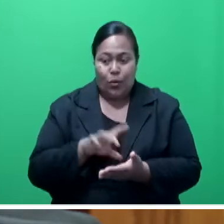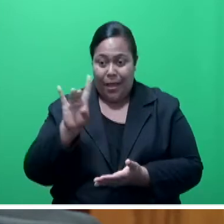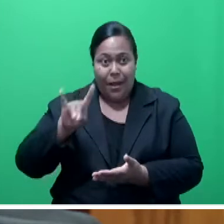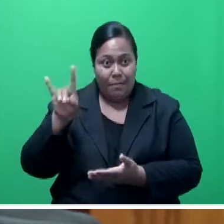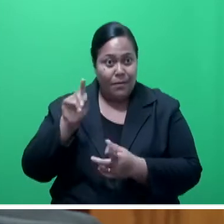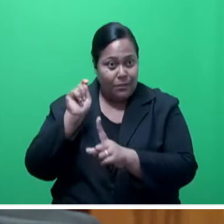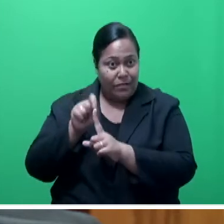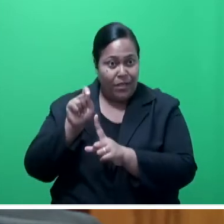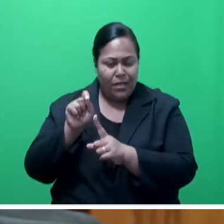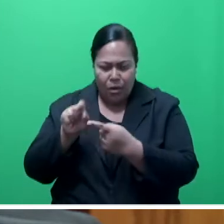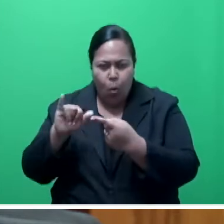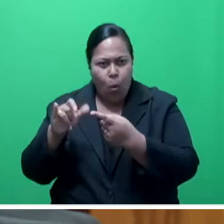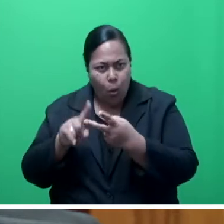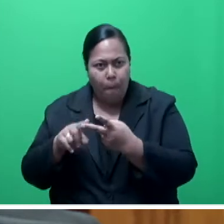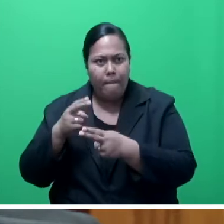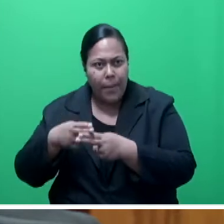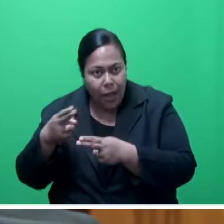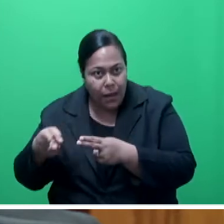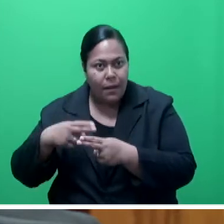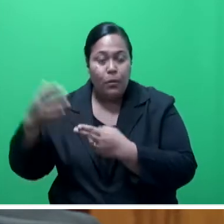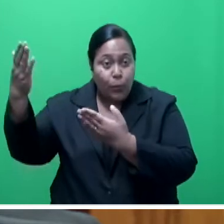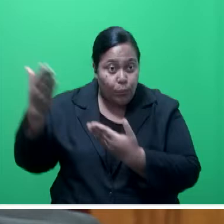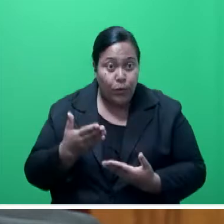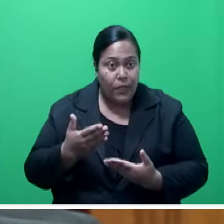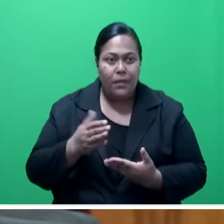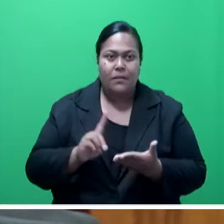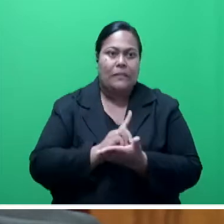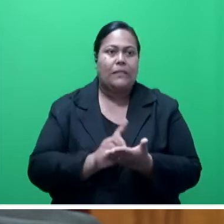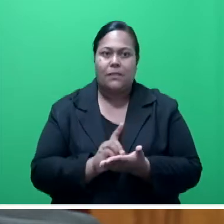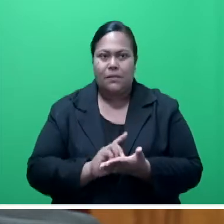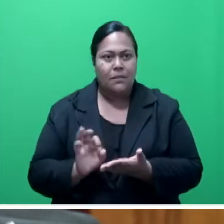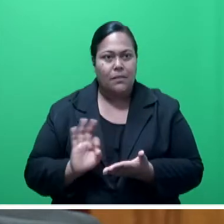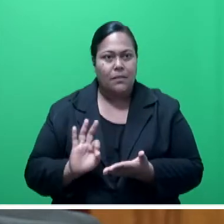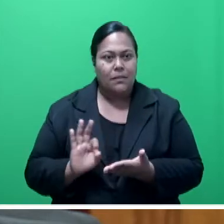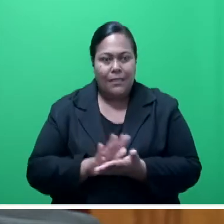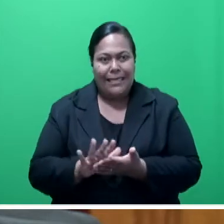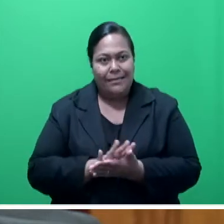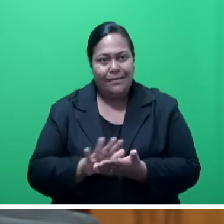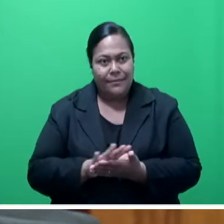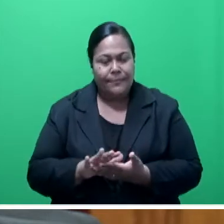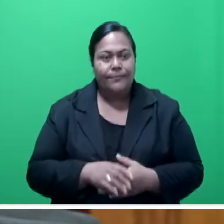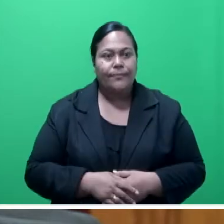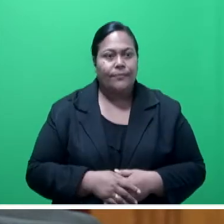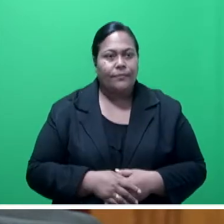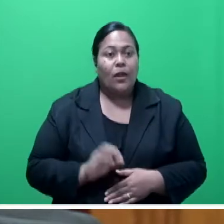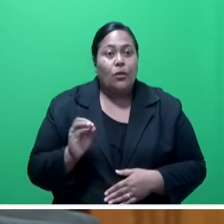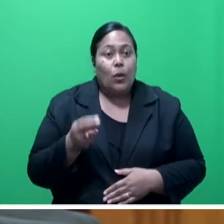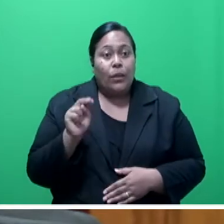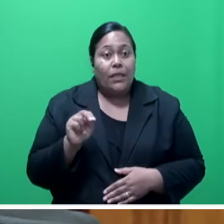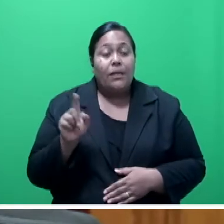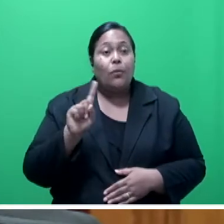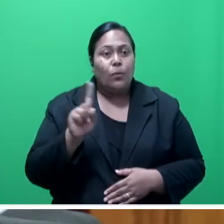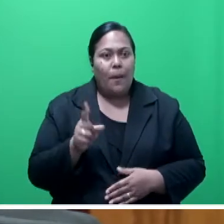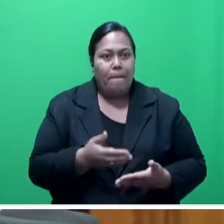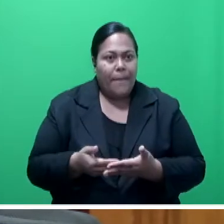animal or plant species being brought does not bring in that particular disease. So, Mr. Speaker, embryo transfer